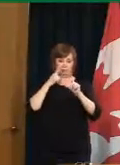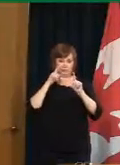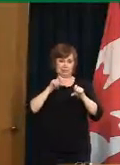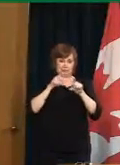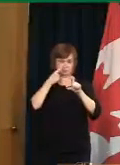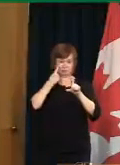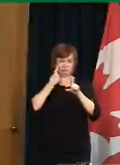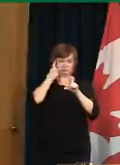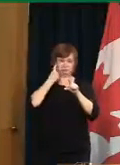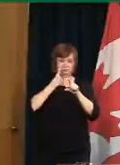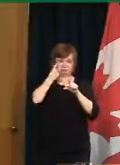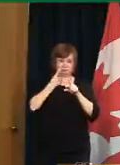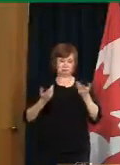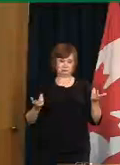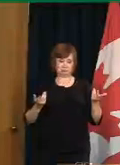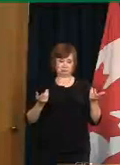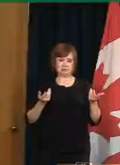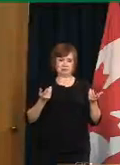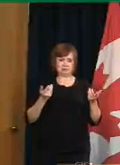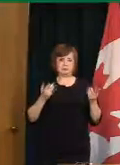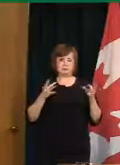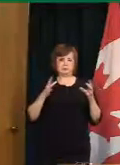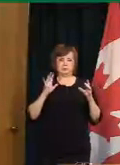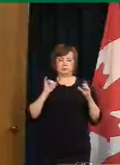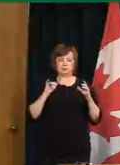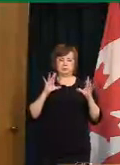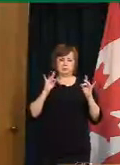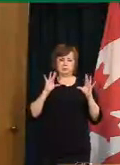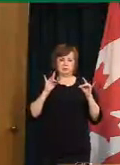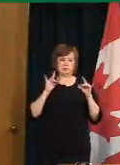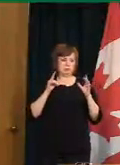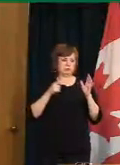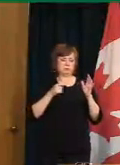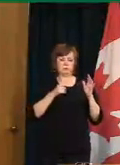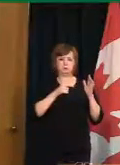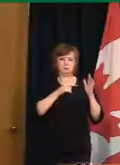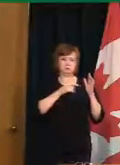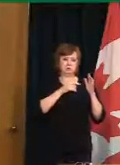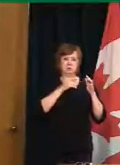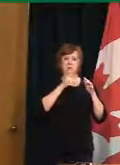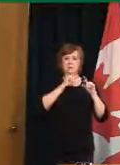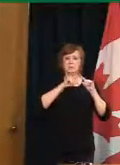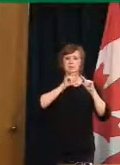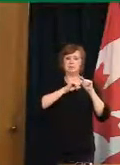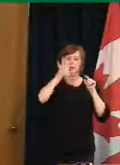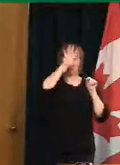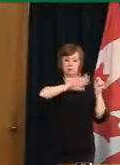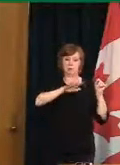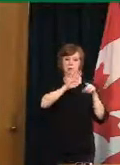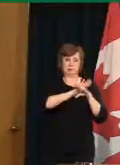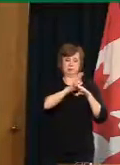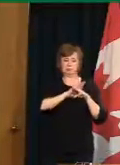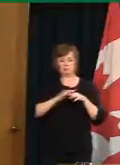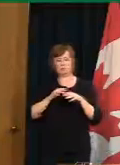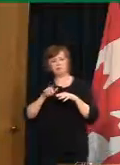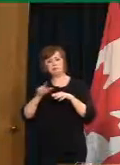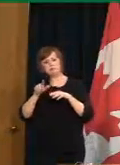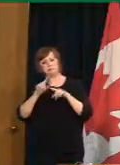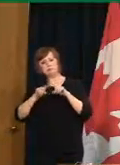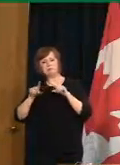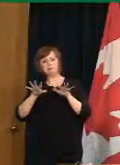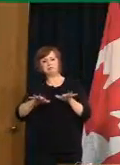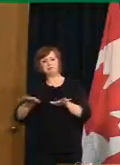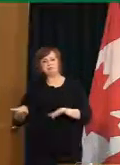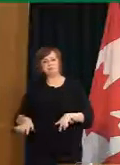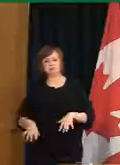all of us to keep our numbers low. Our average number of contacts per case is still 8. We really need to bring that down. And I would just like to